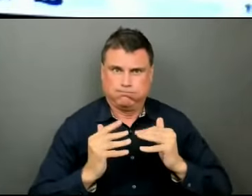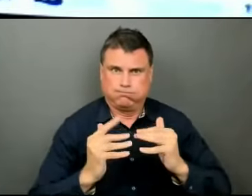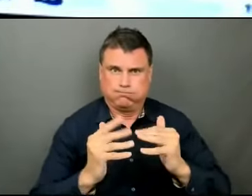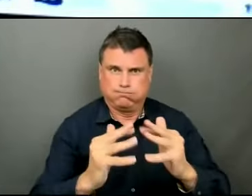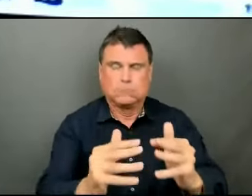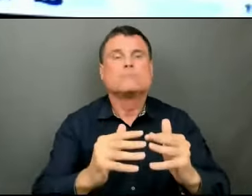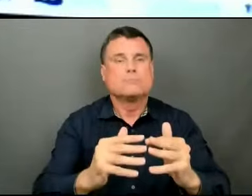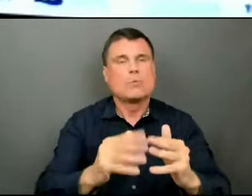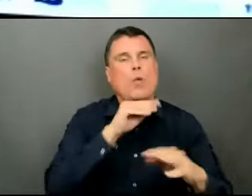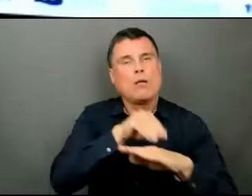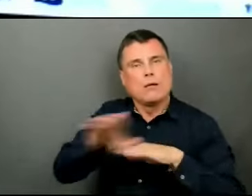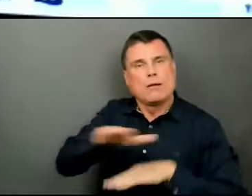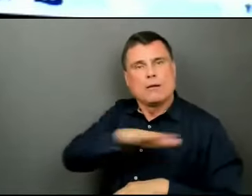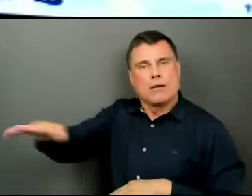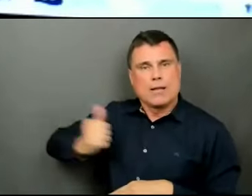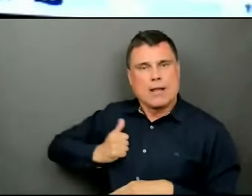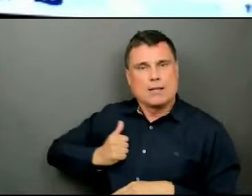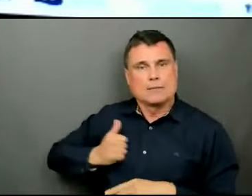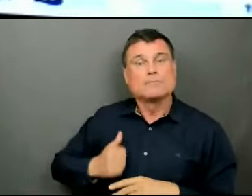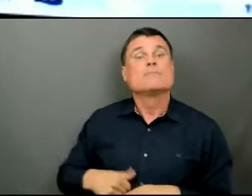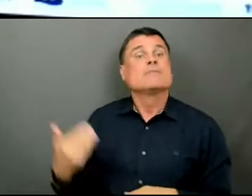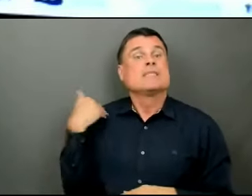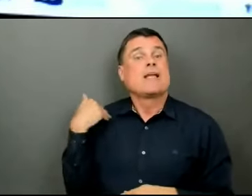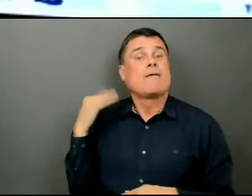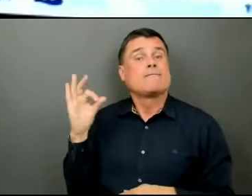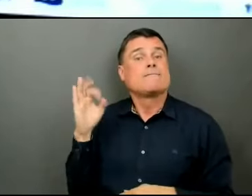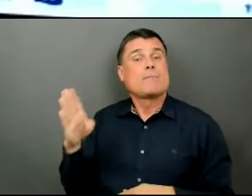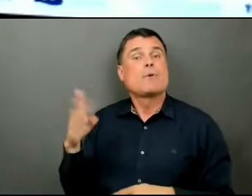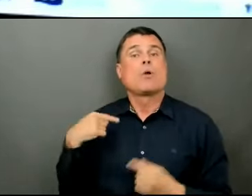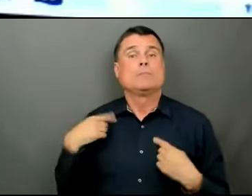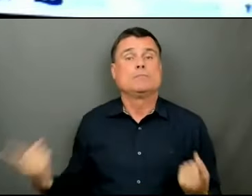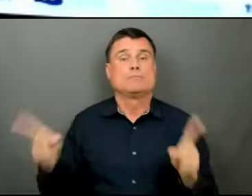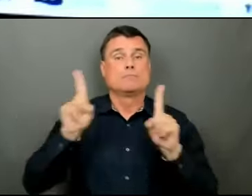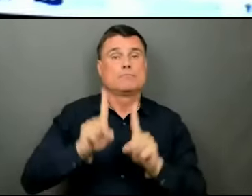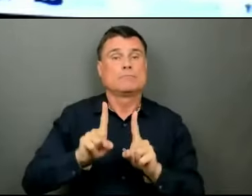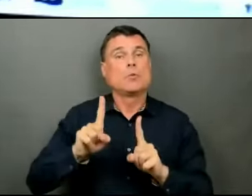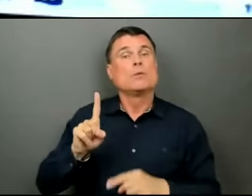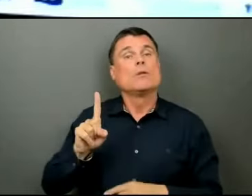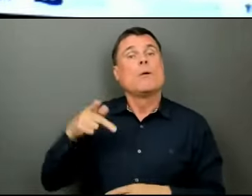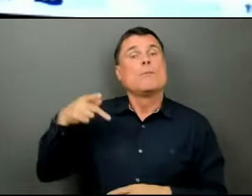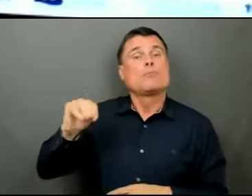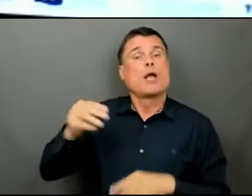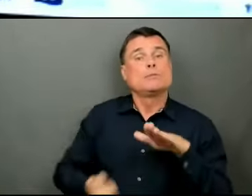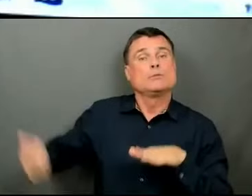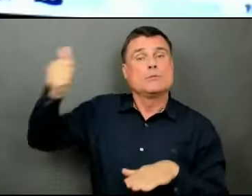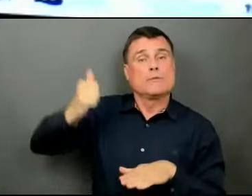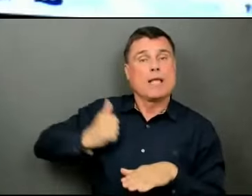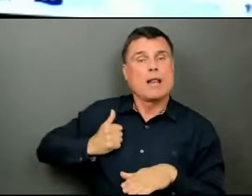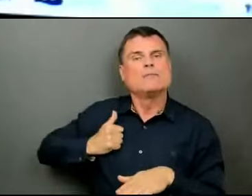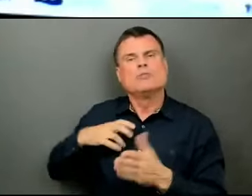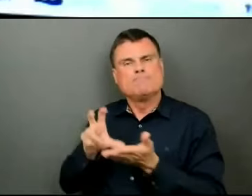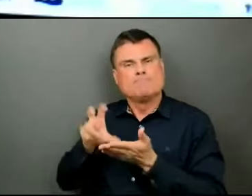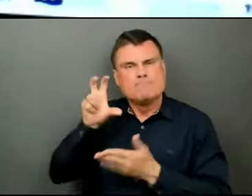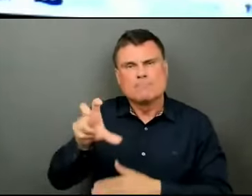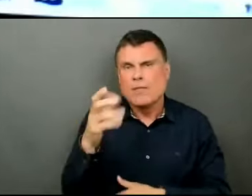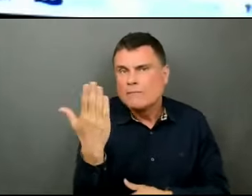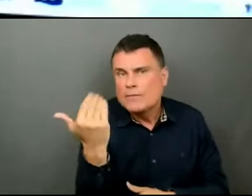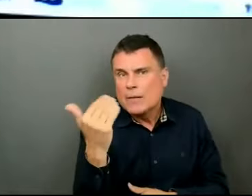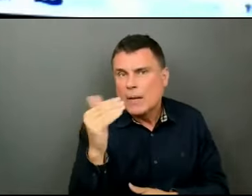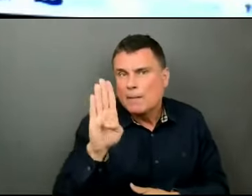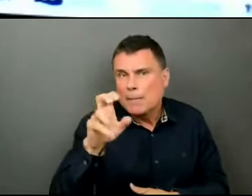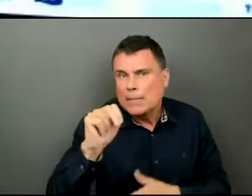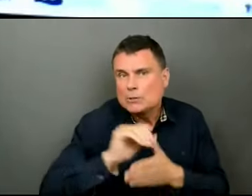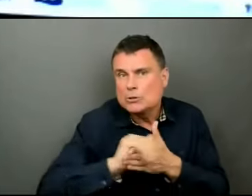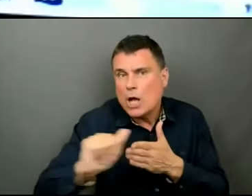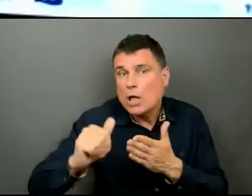this February, I announced with the Prime Minister of a federal investment of close to $15 billion in new funding. That's in addition to